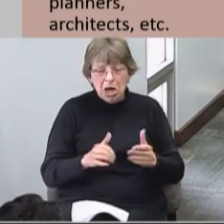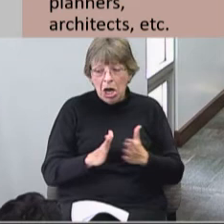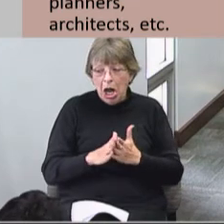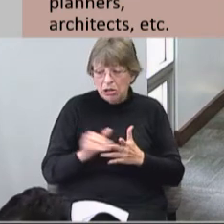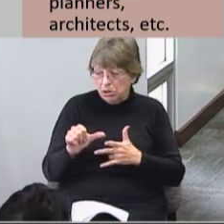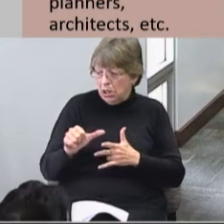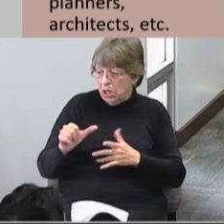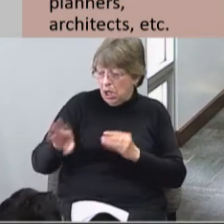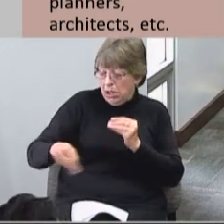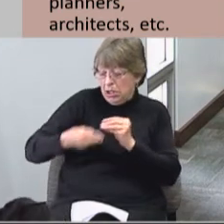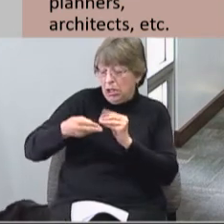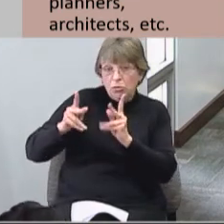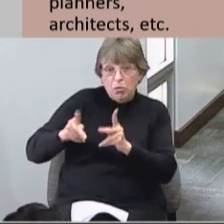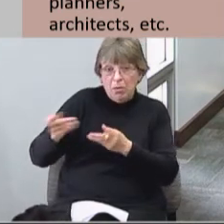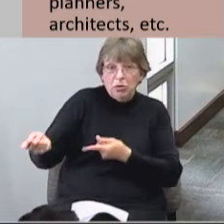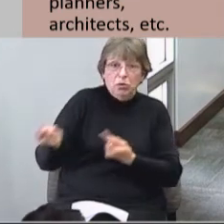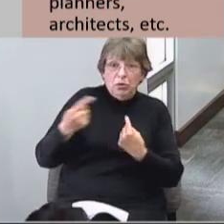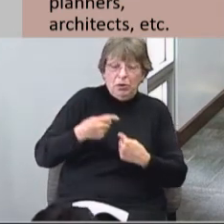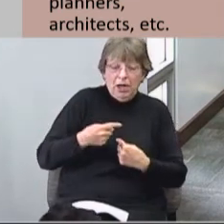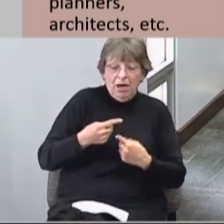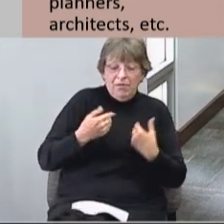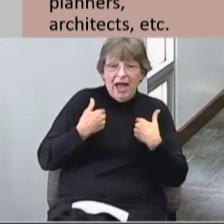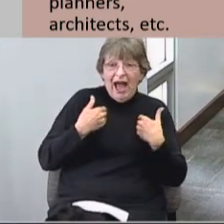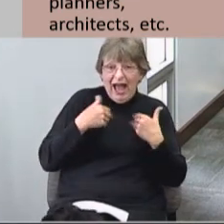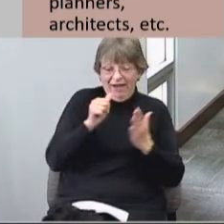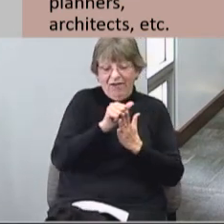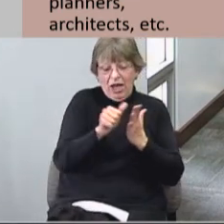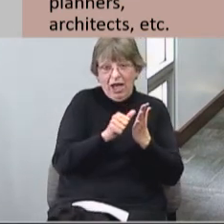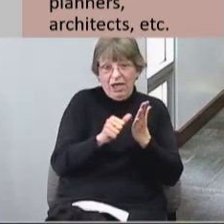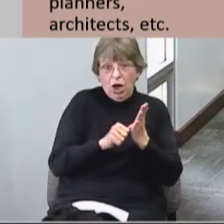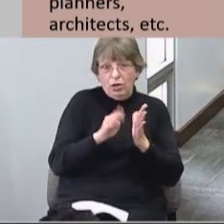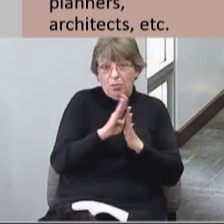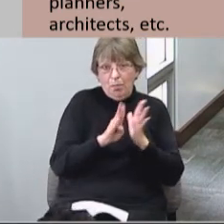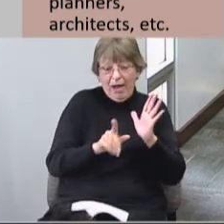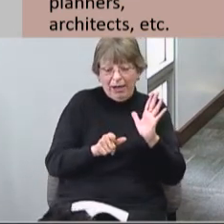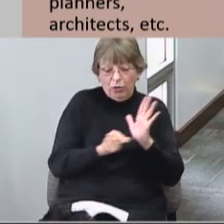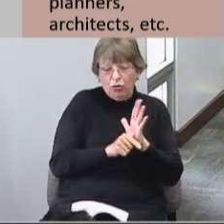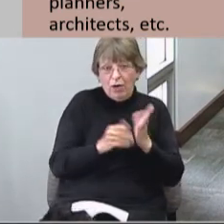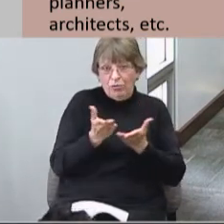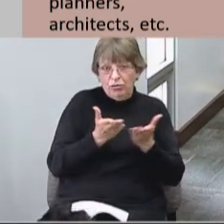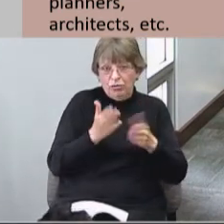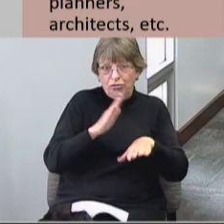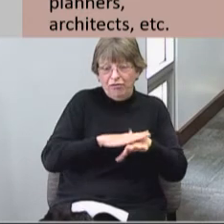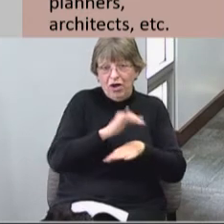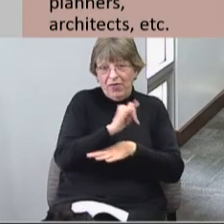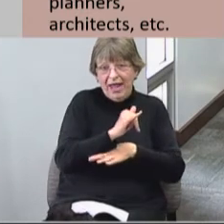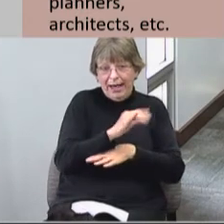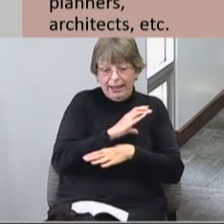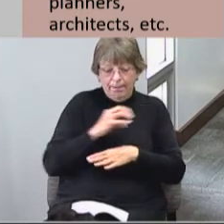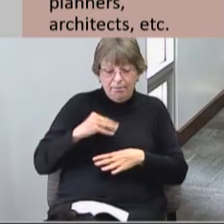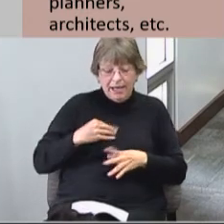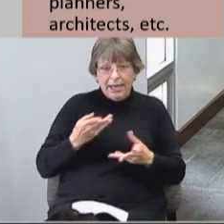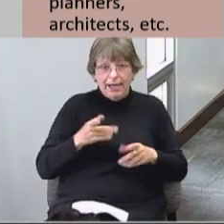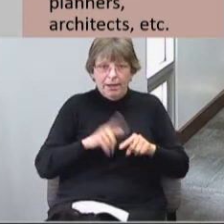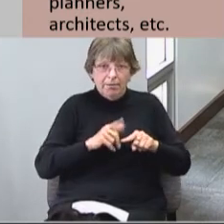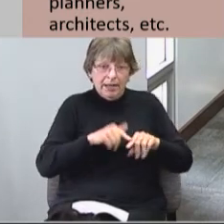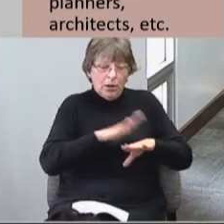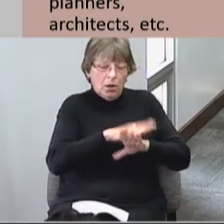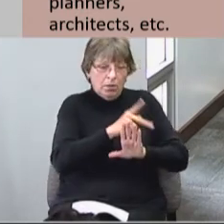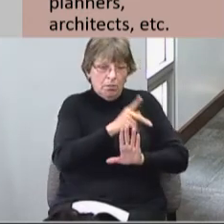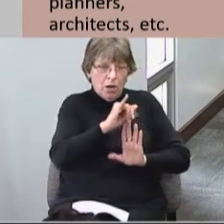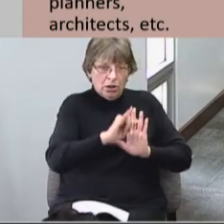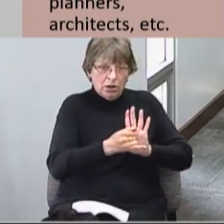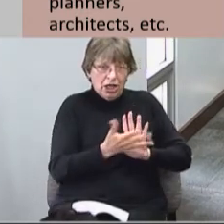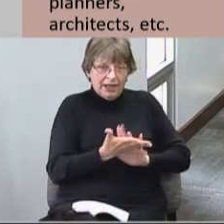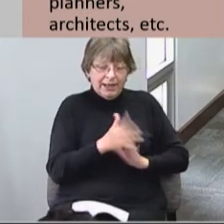people who have an arts background to serve on that selection committee. And depending on the project,